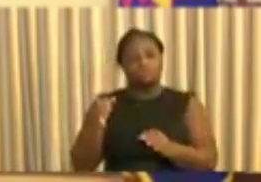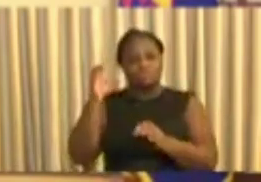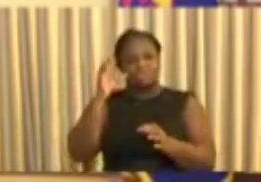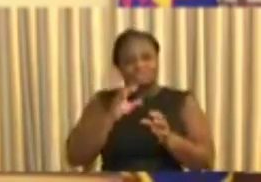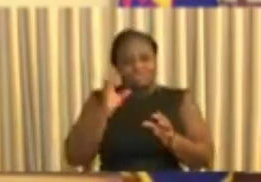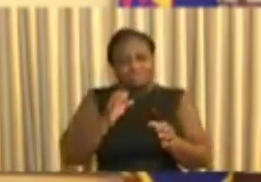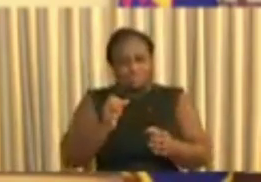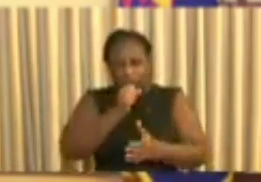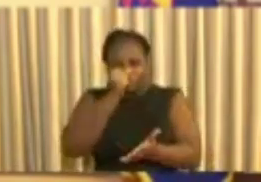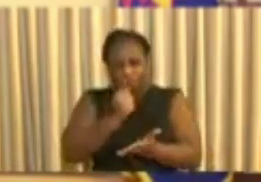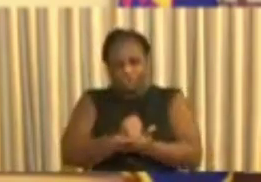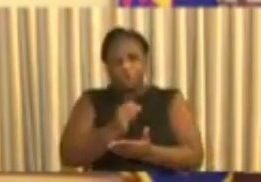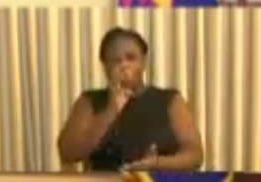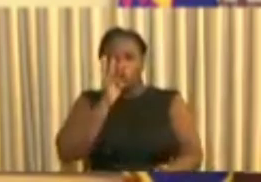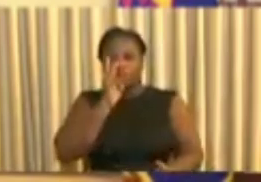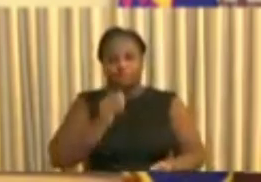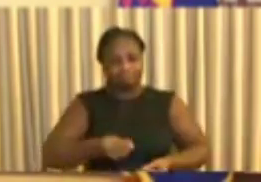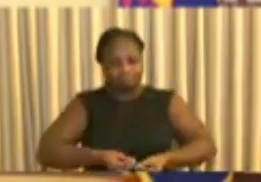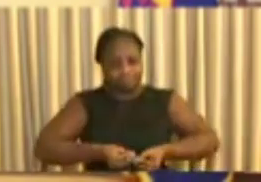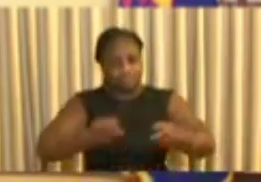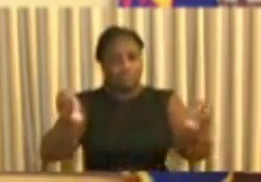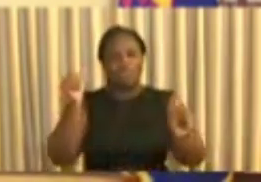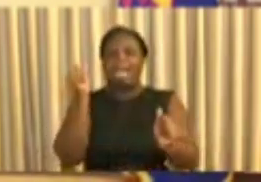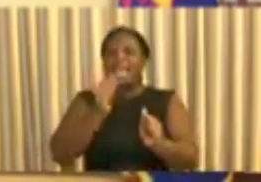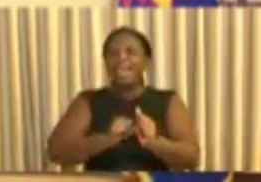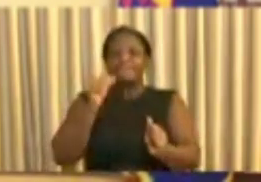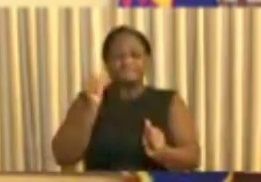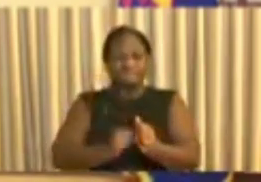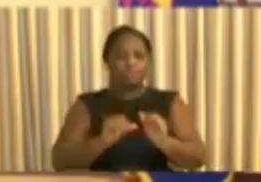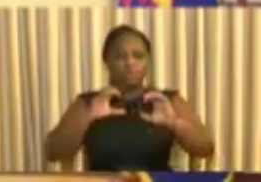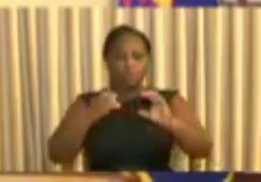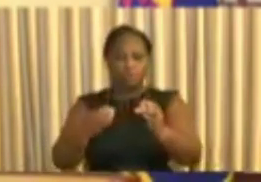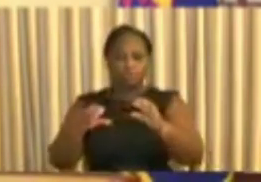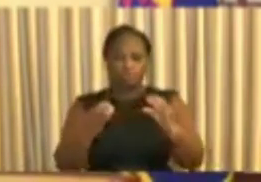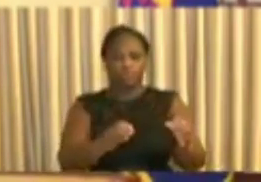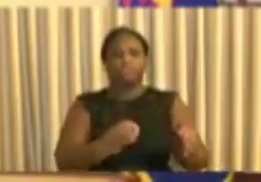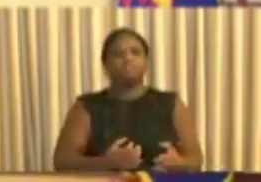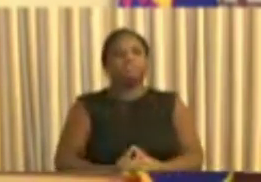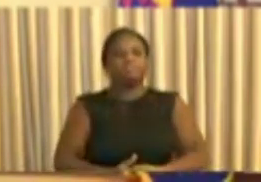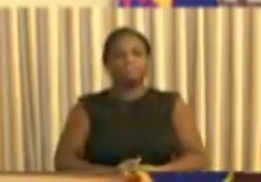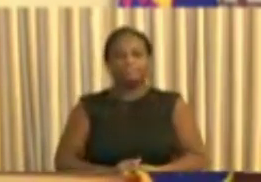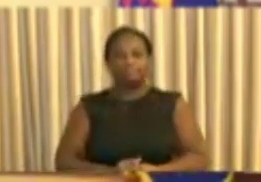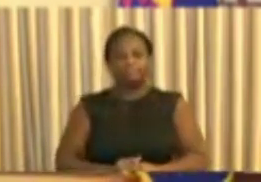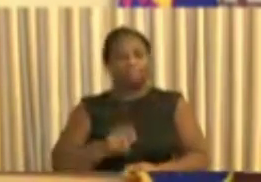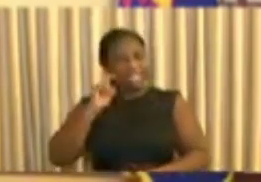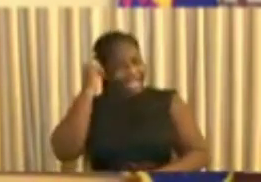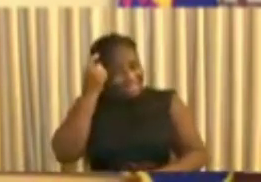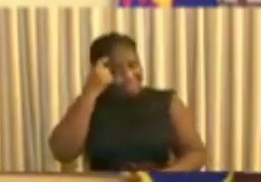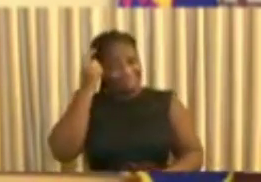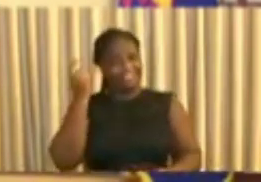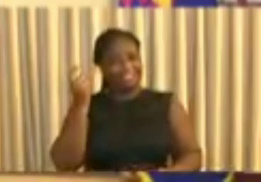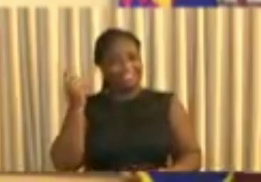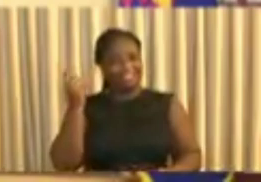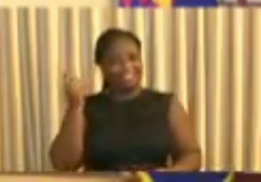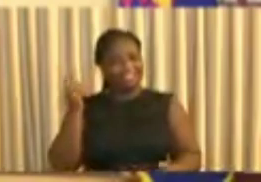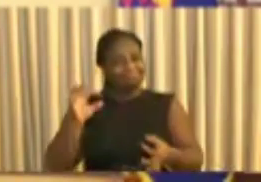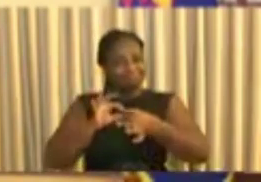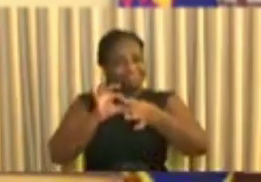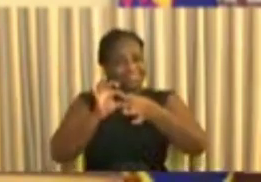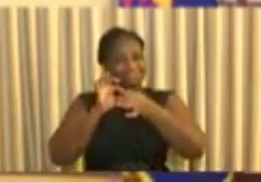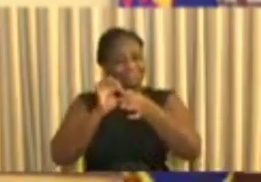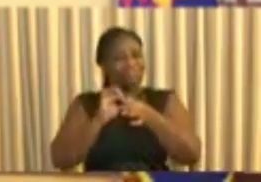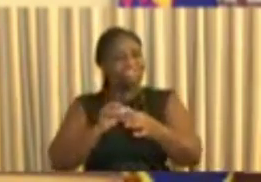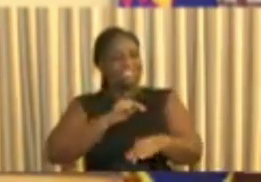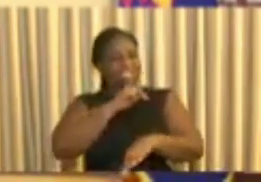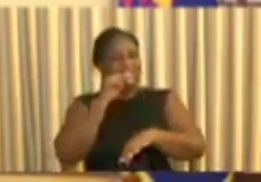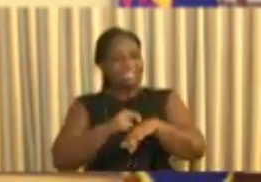to ensure the supply of water to all vulnerable communities. Government in collaboration